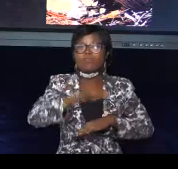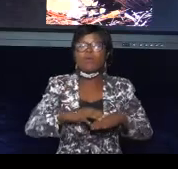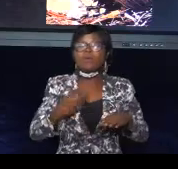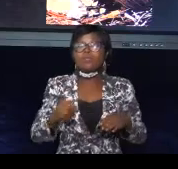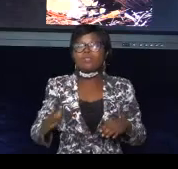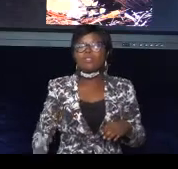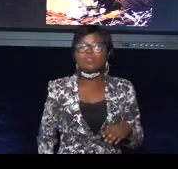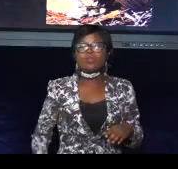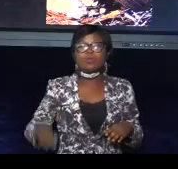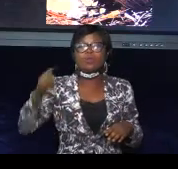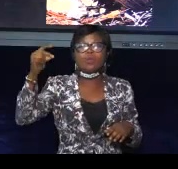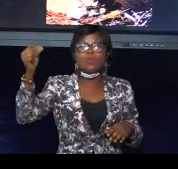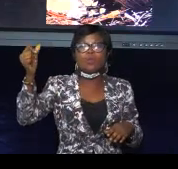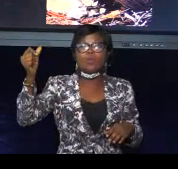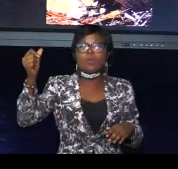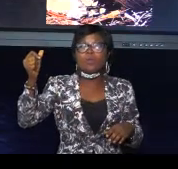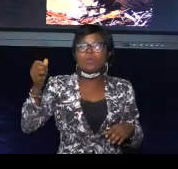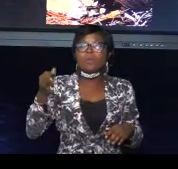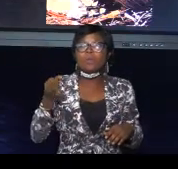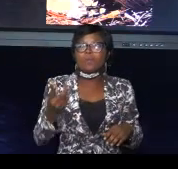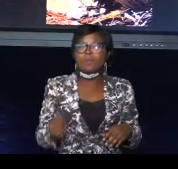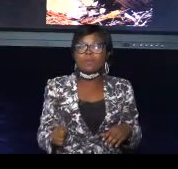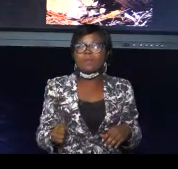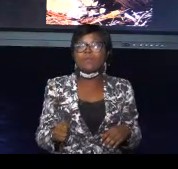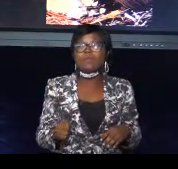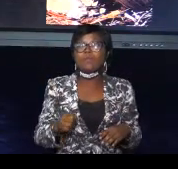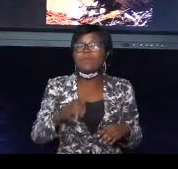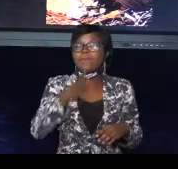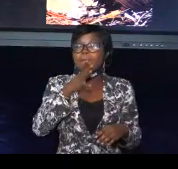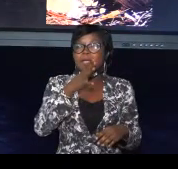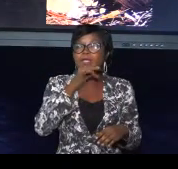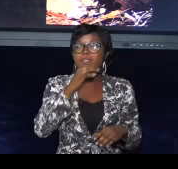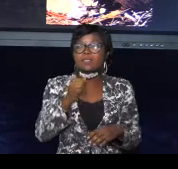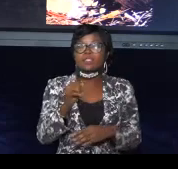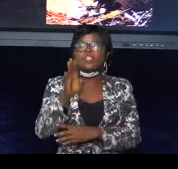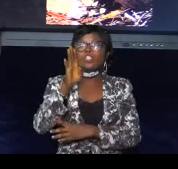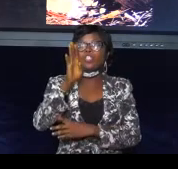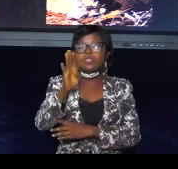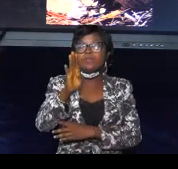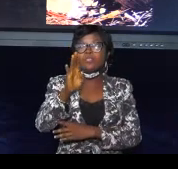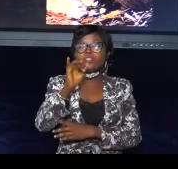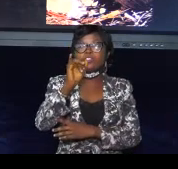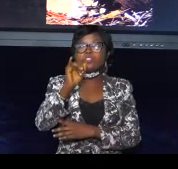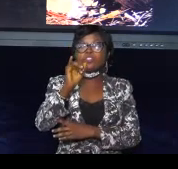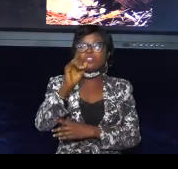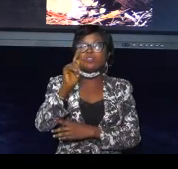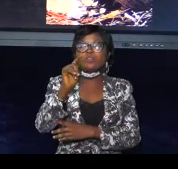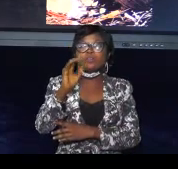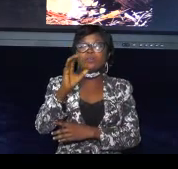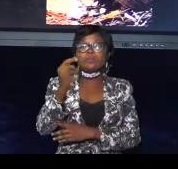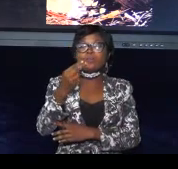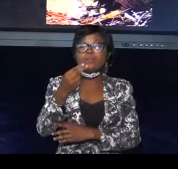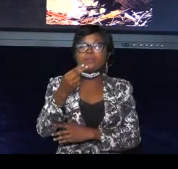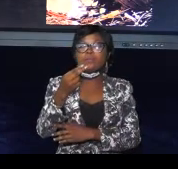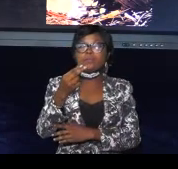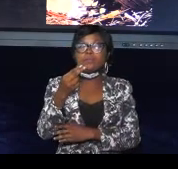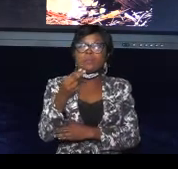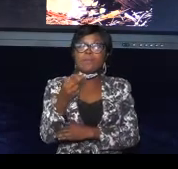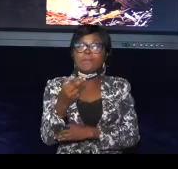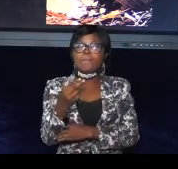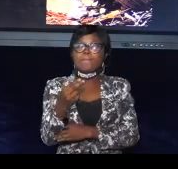called the dog. The female or the mother is called what? It's called the bitch. Yes,